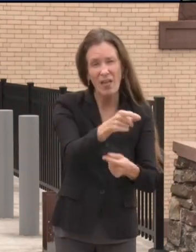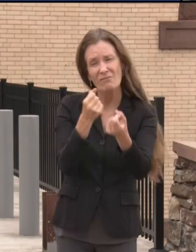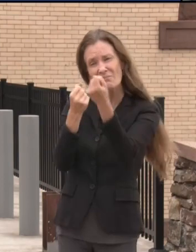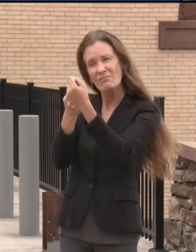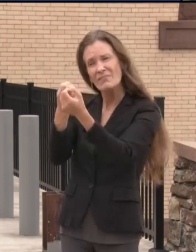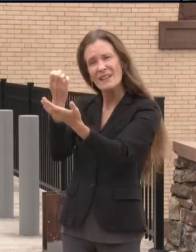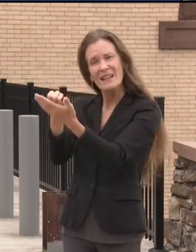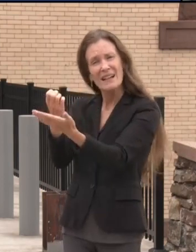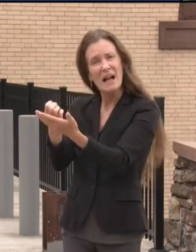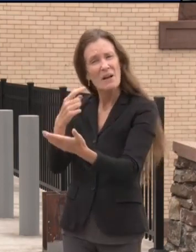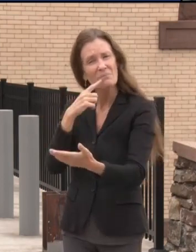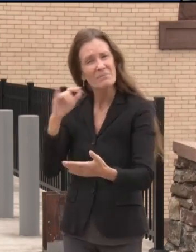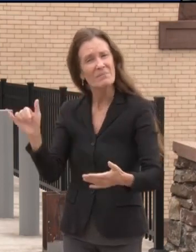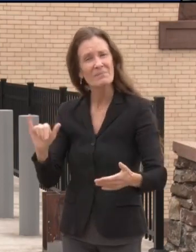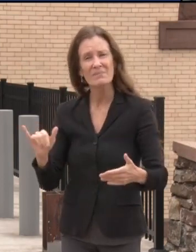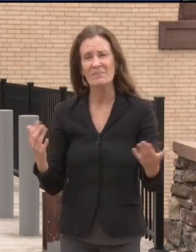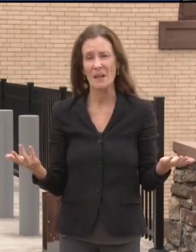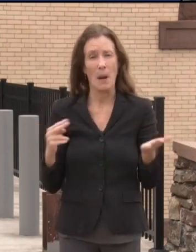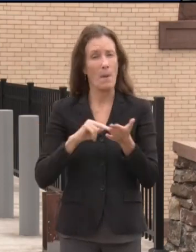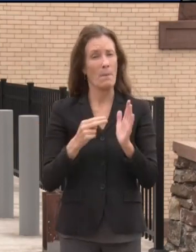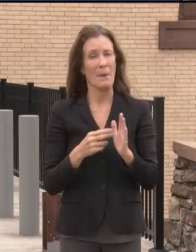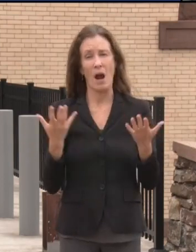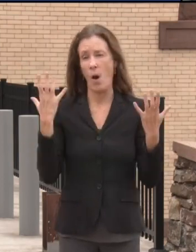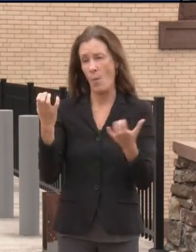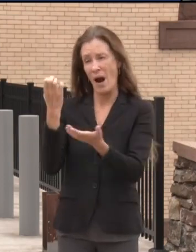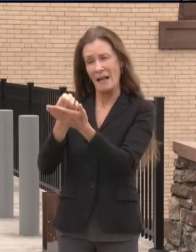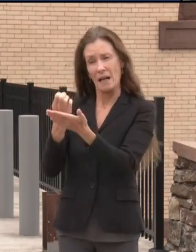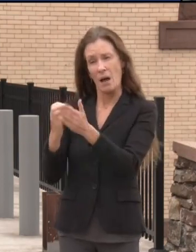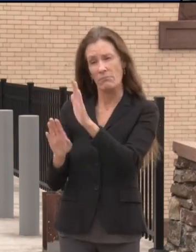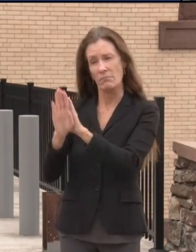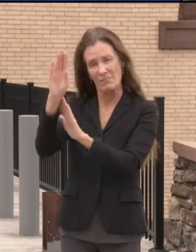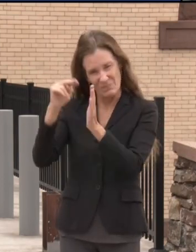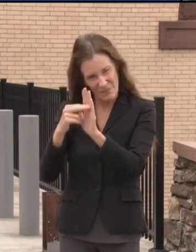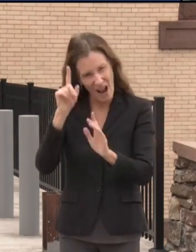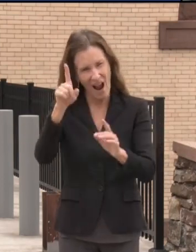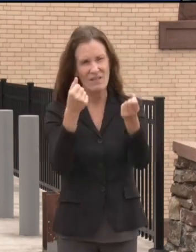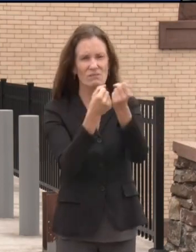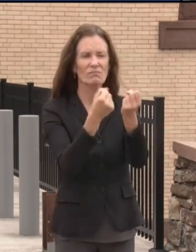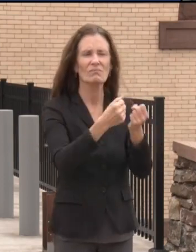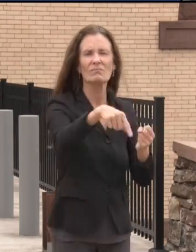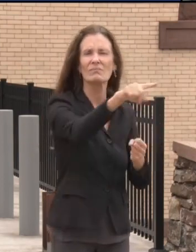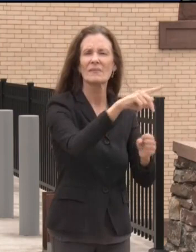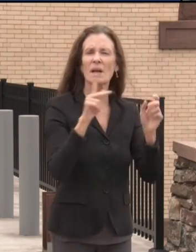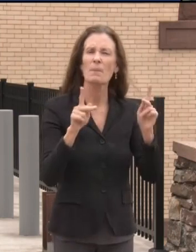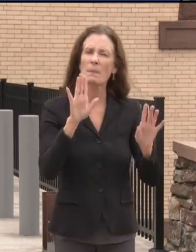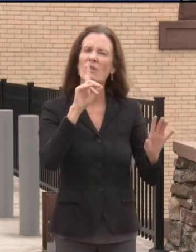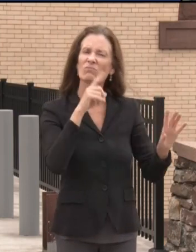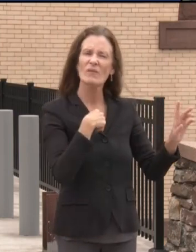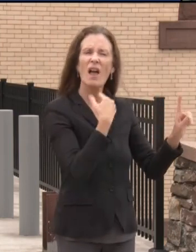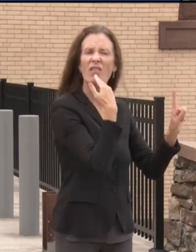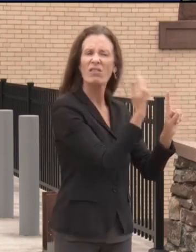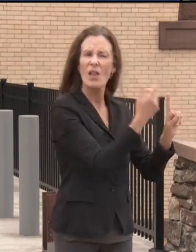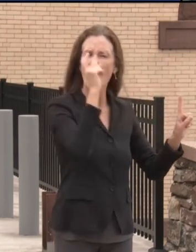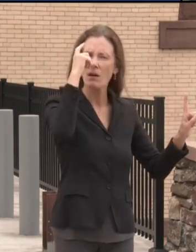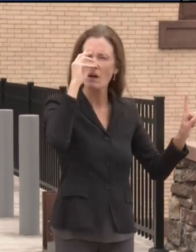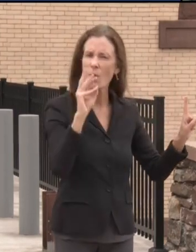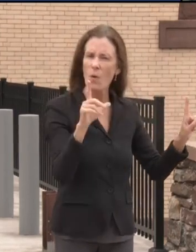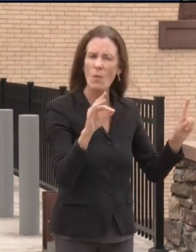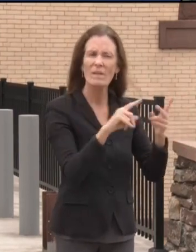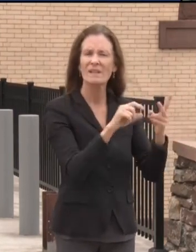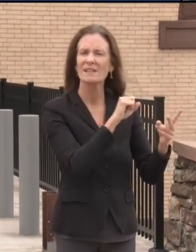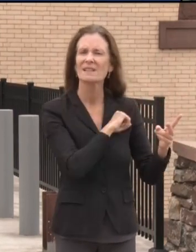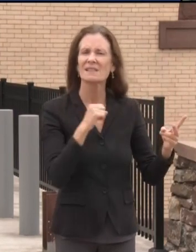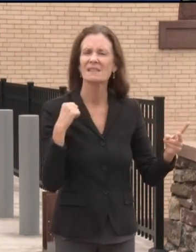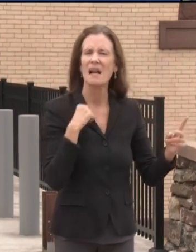then you need to support paid leave for our hardworking families. I want to thank the governor. I want to thank Senator Collette for